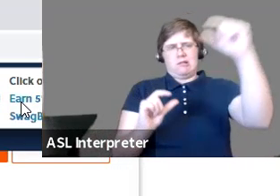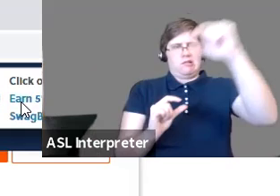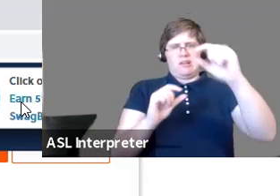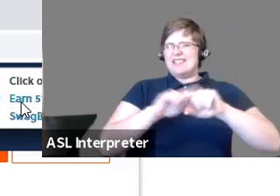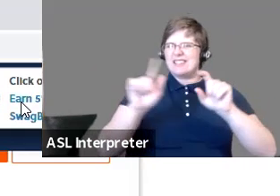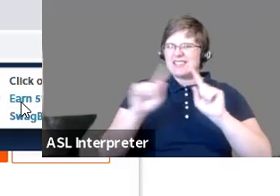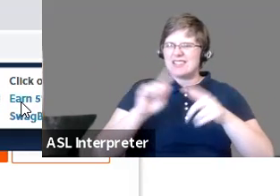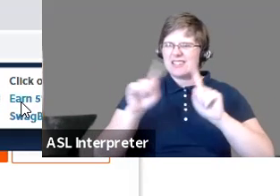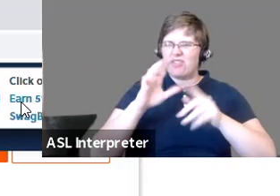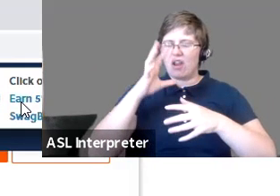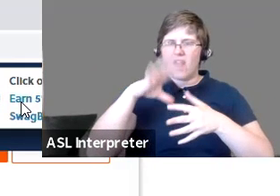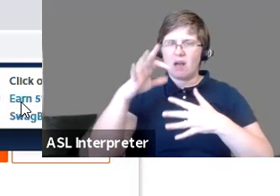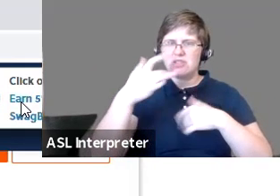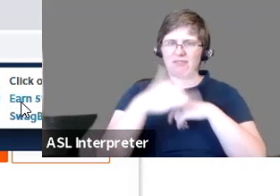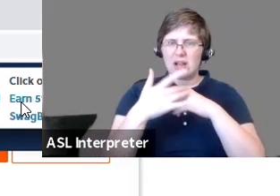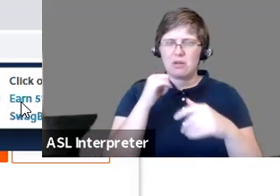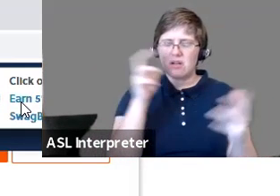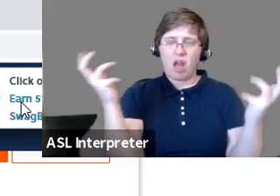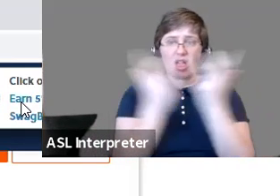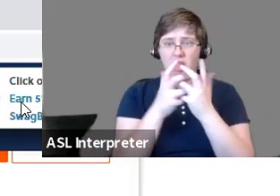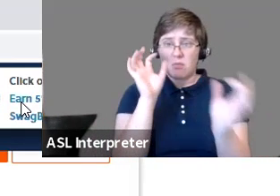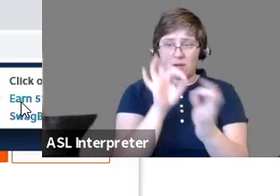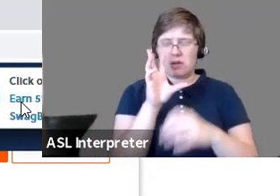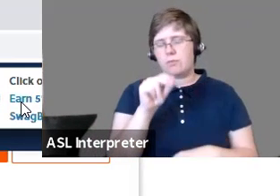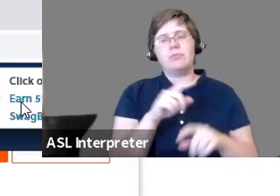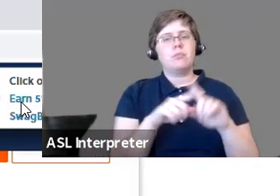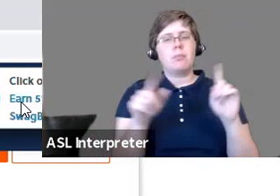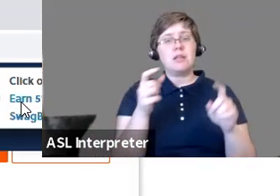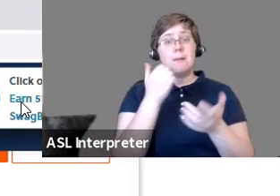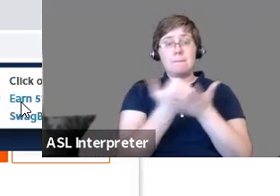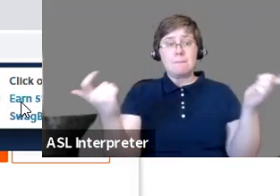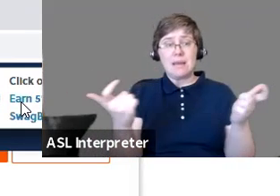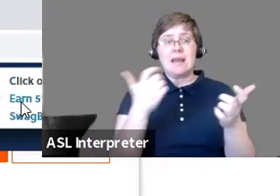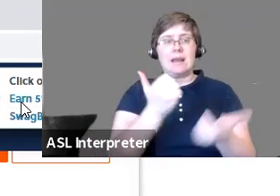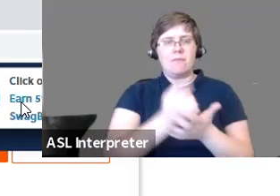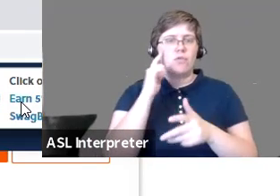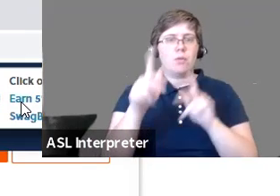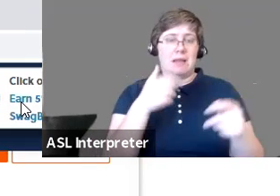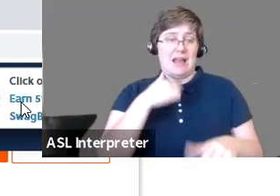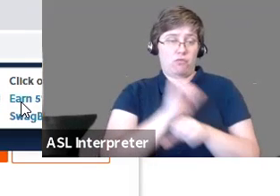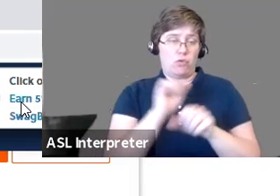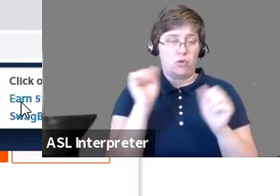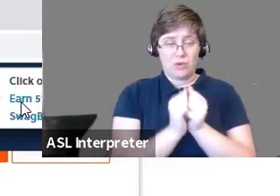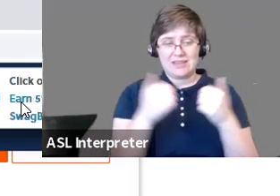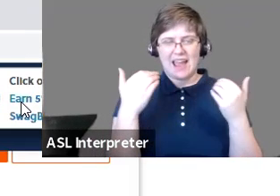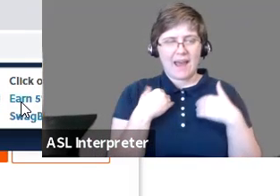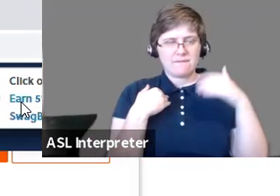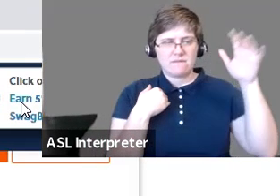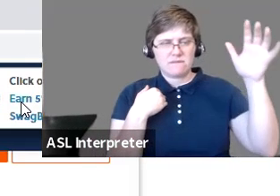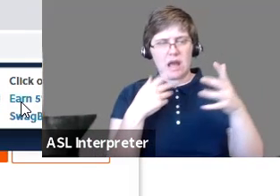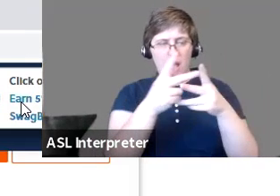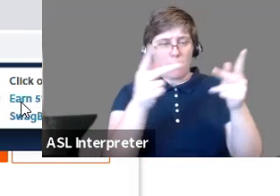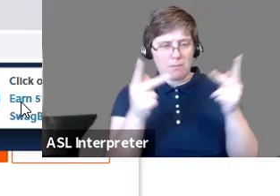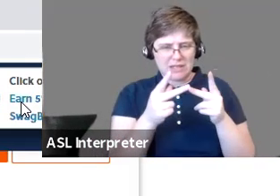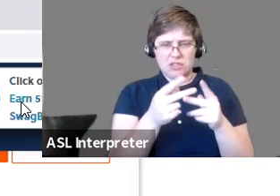And it is a big help, I know, for folks that I've worked with to have a place